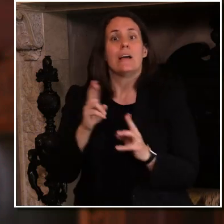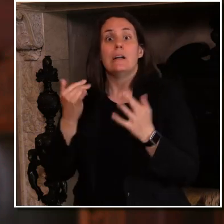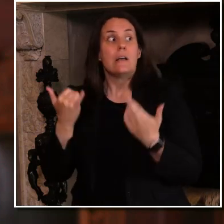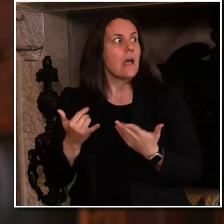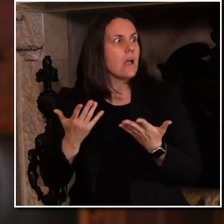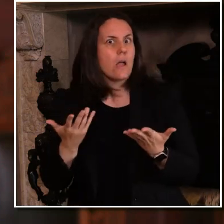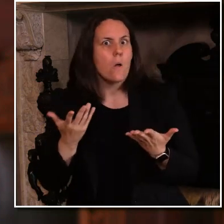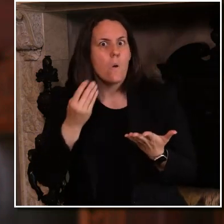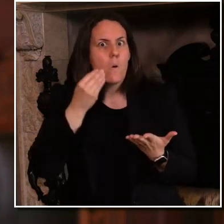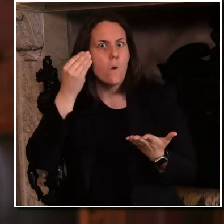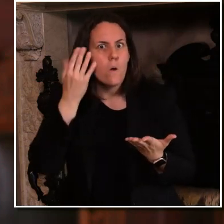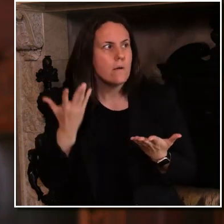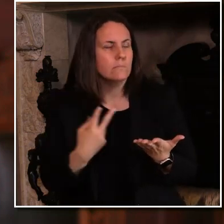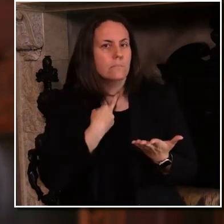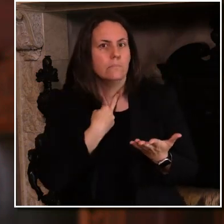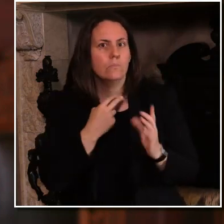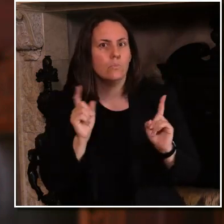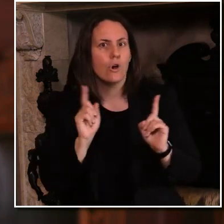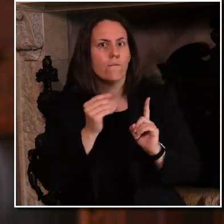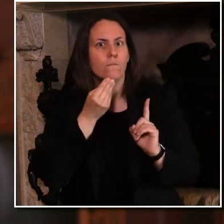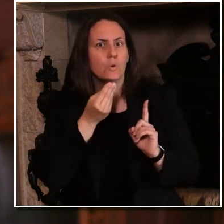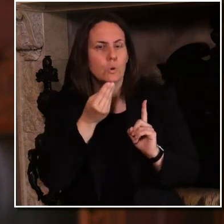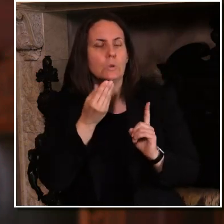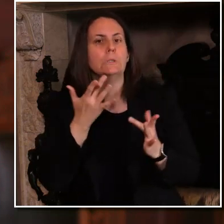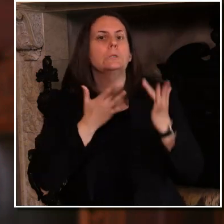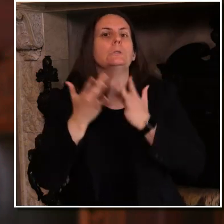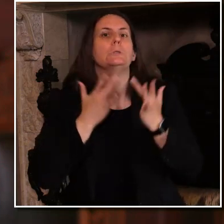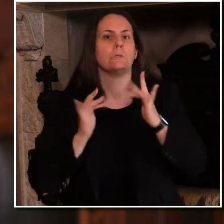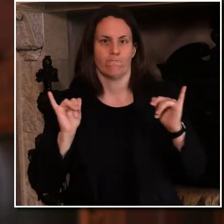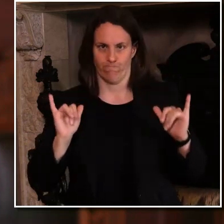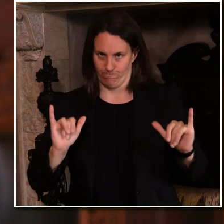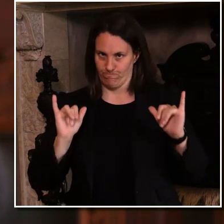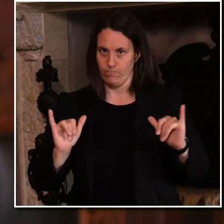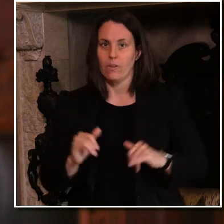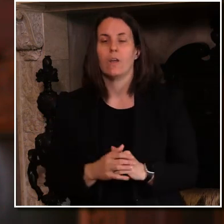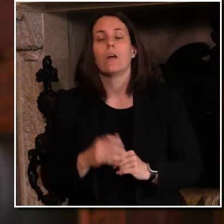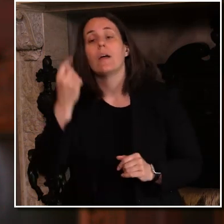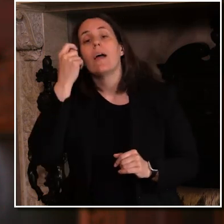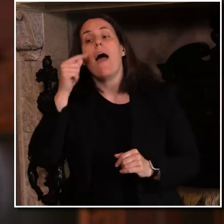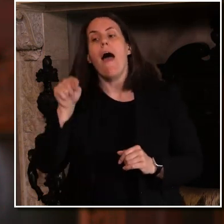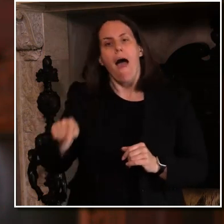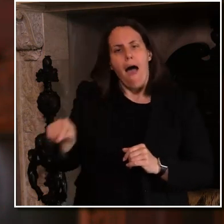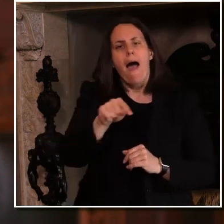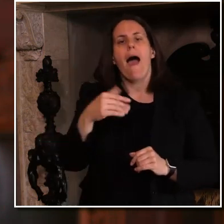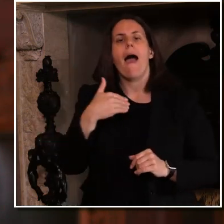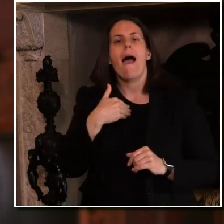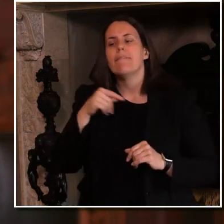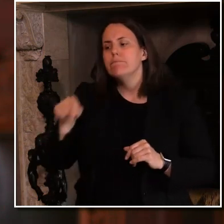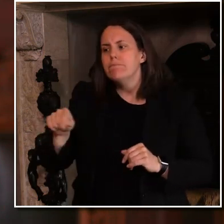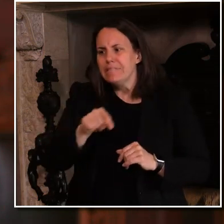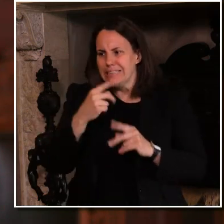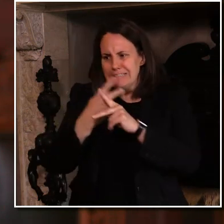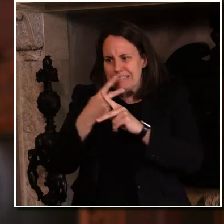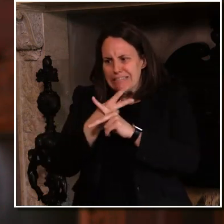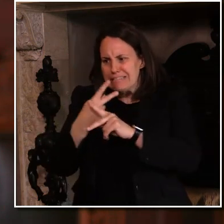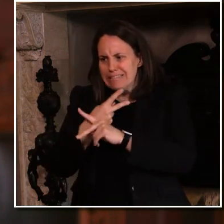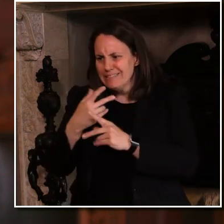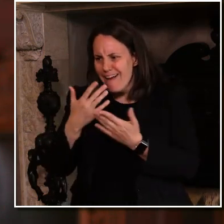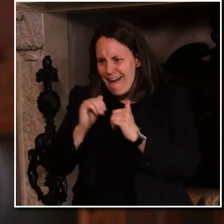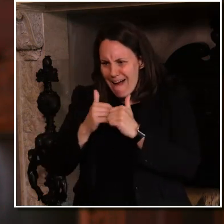help get critical nutrition to these children, and we are happy to announce today that more help is available to these